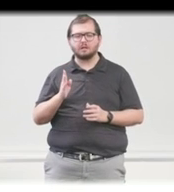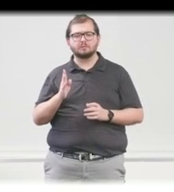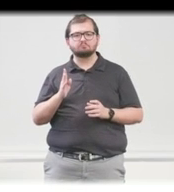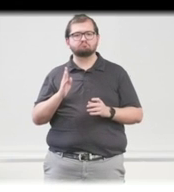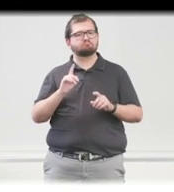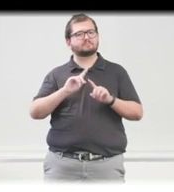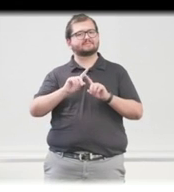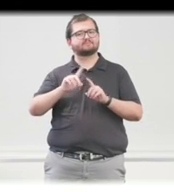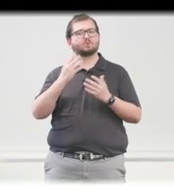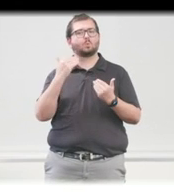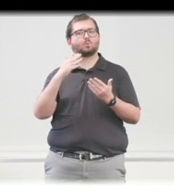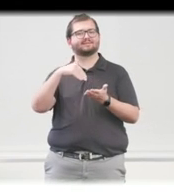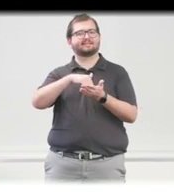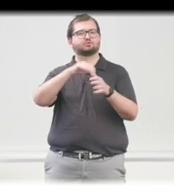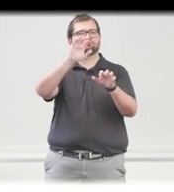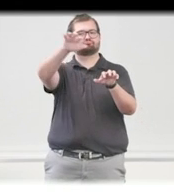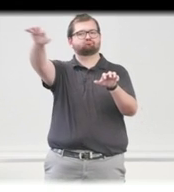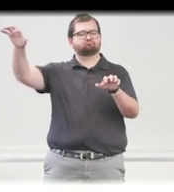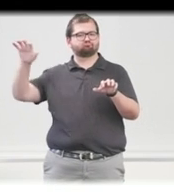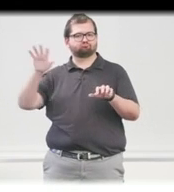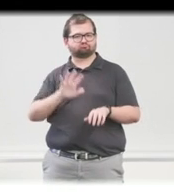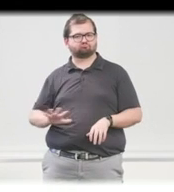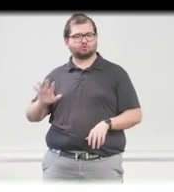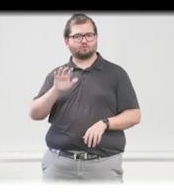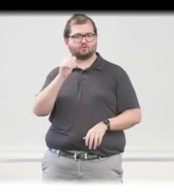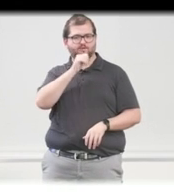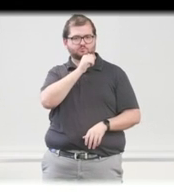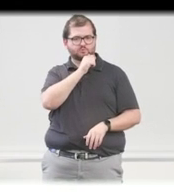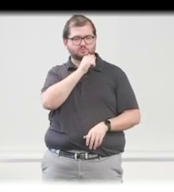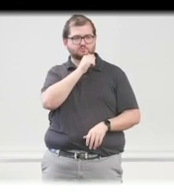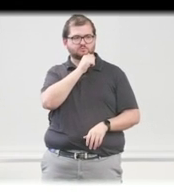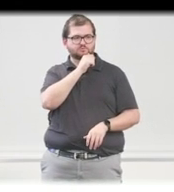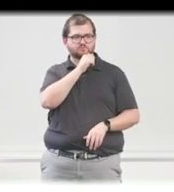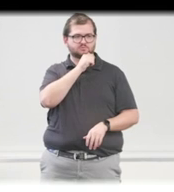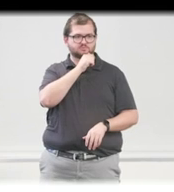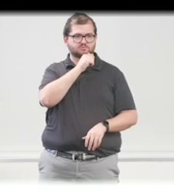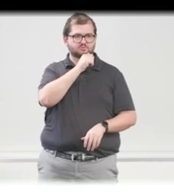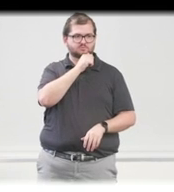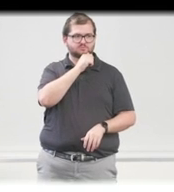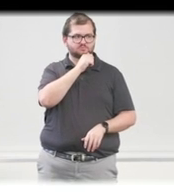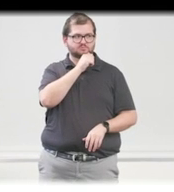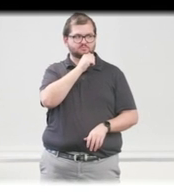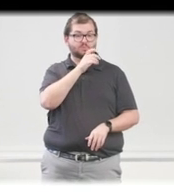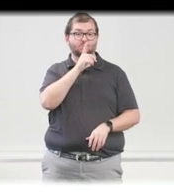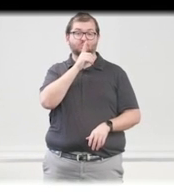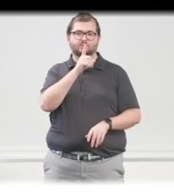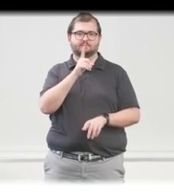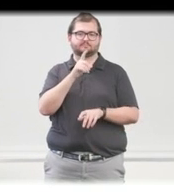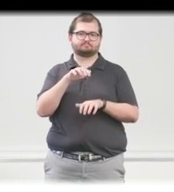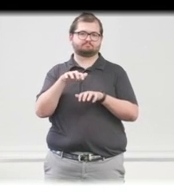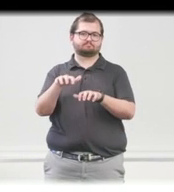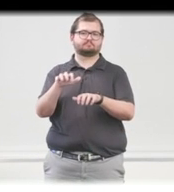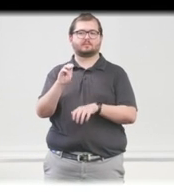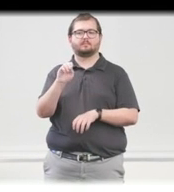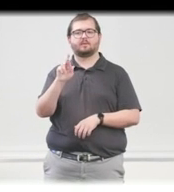around the state, but a lot more frequently in Maricopa County,